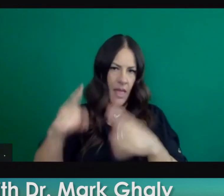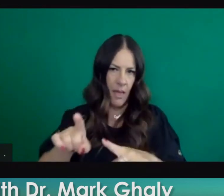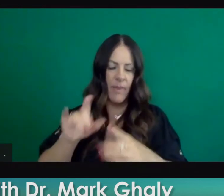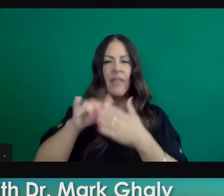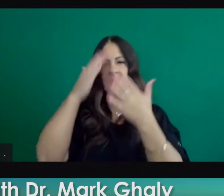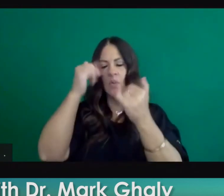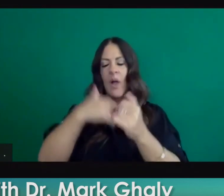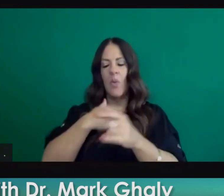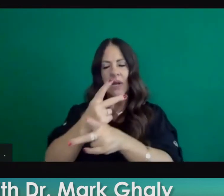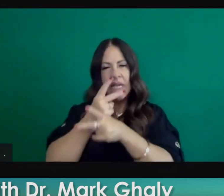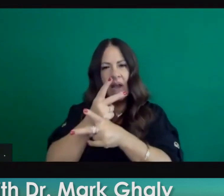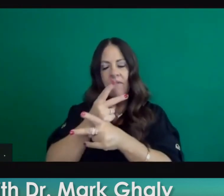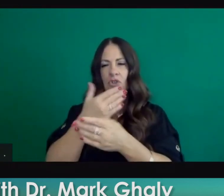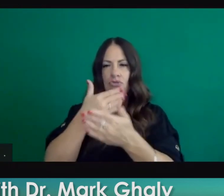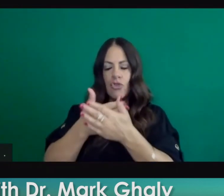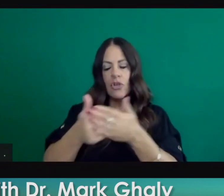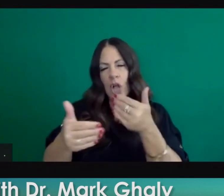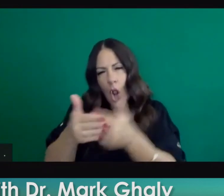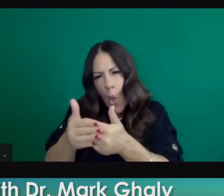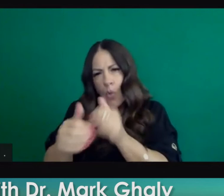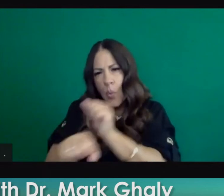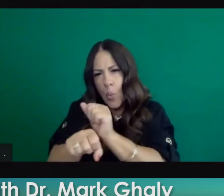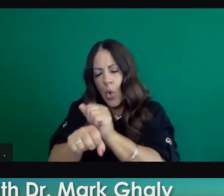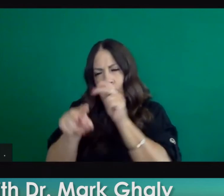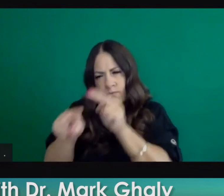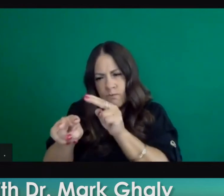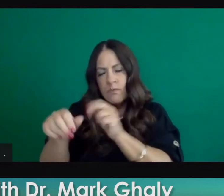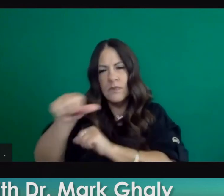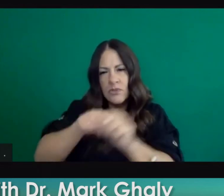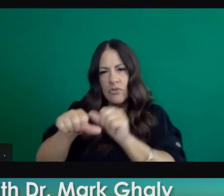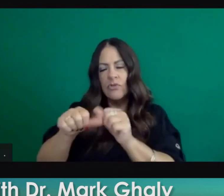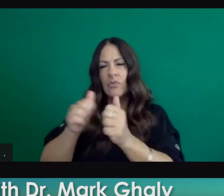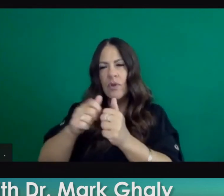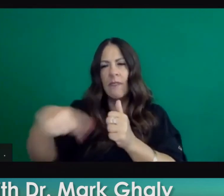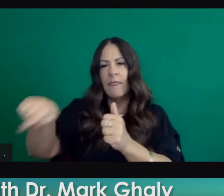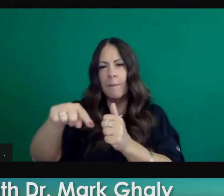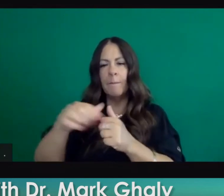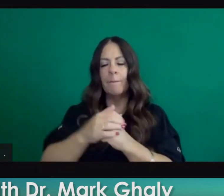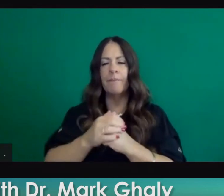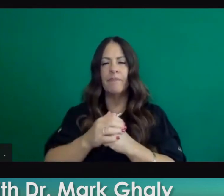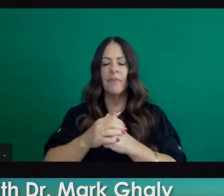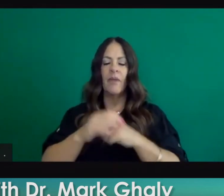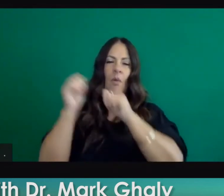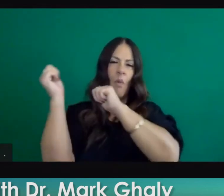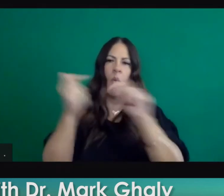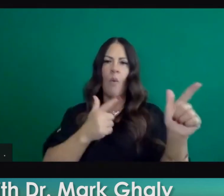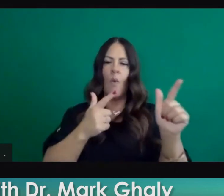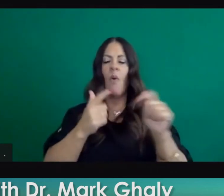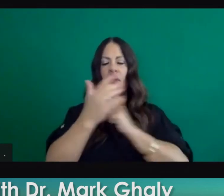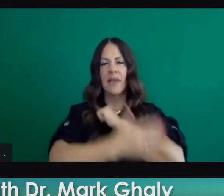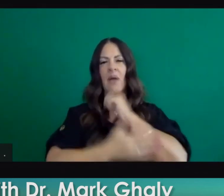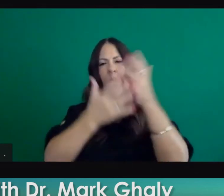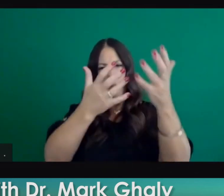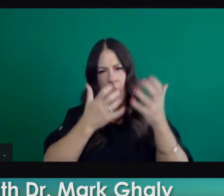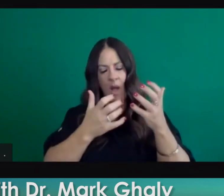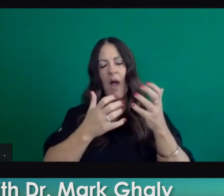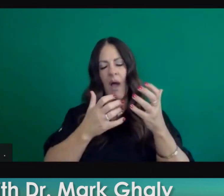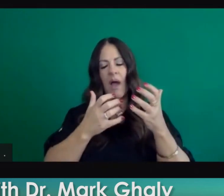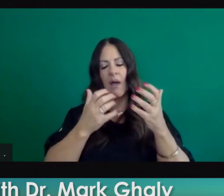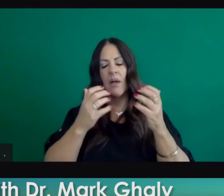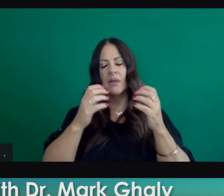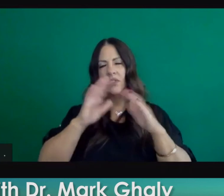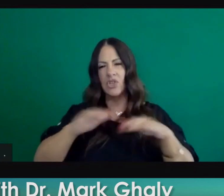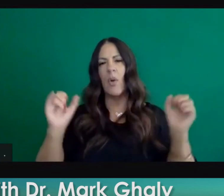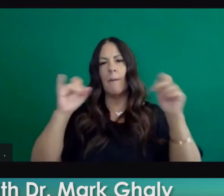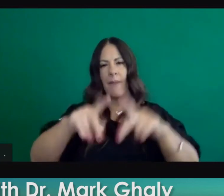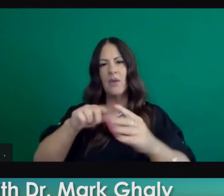districts already, and we'll continue in Sacramento and all counties considering to go back to in-person learning to make sure that we don't see